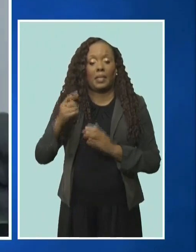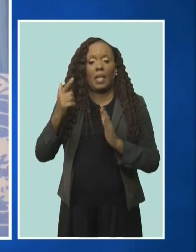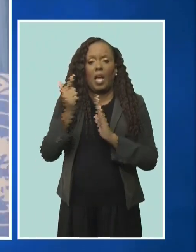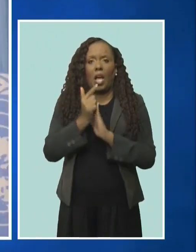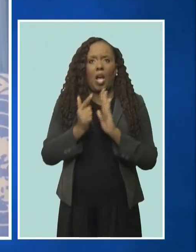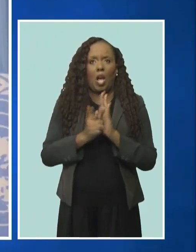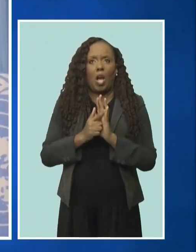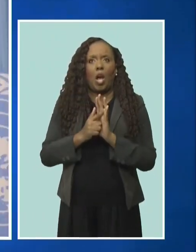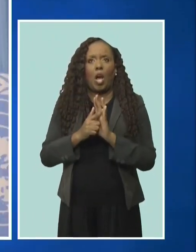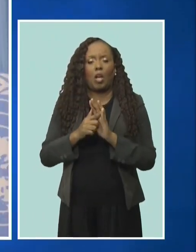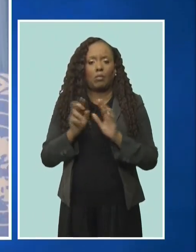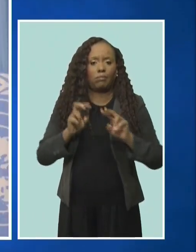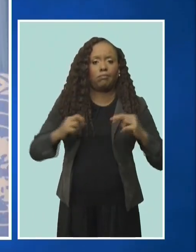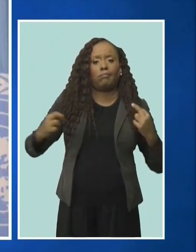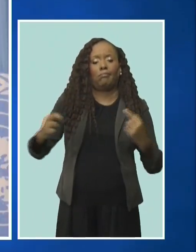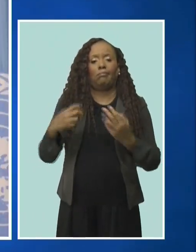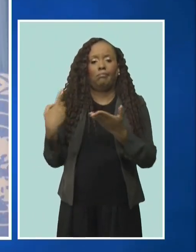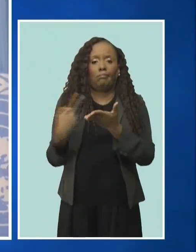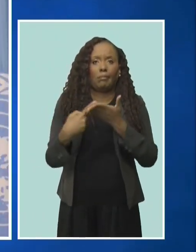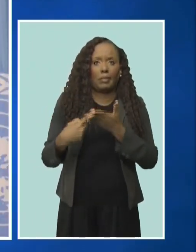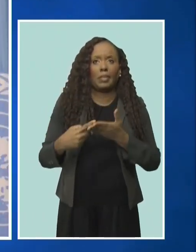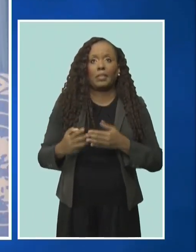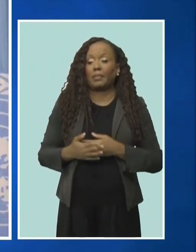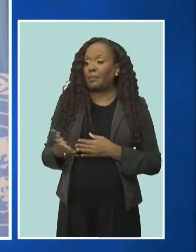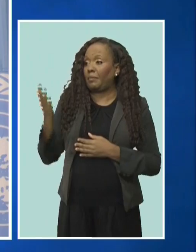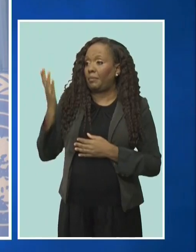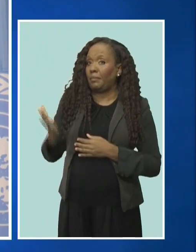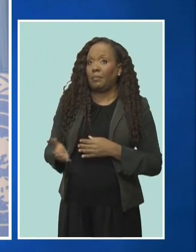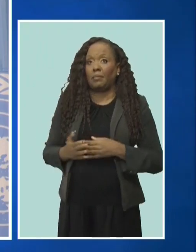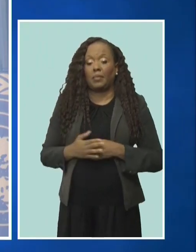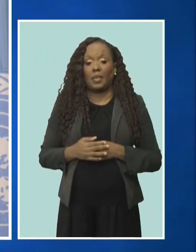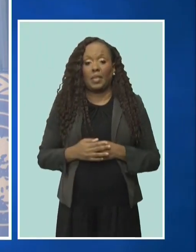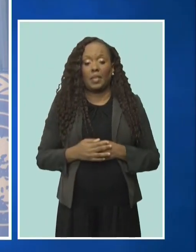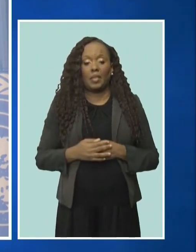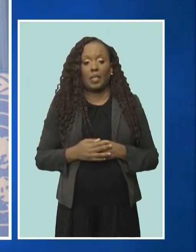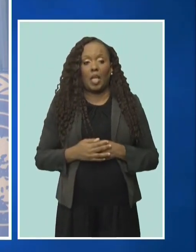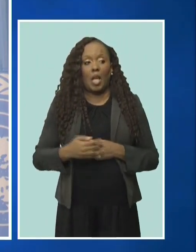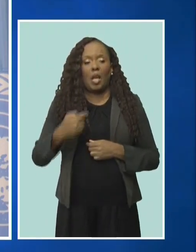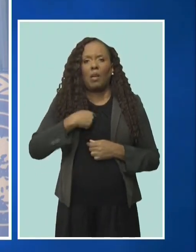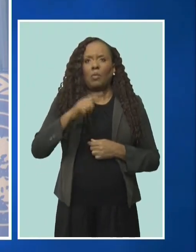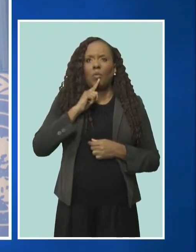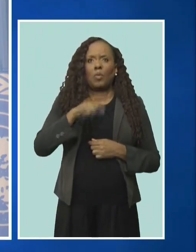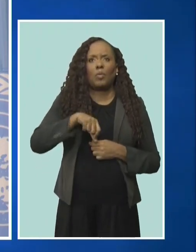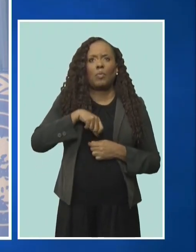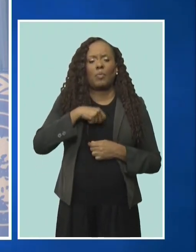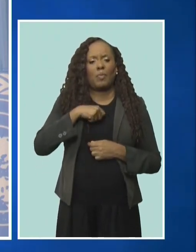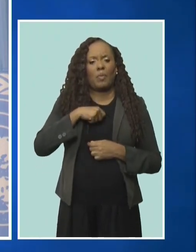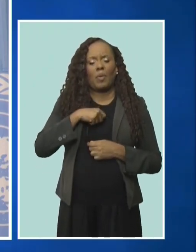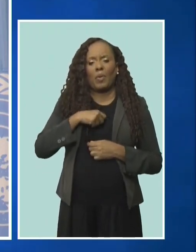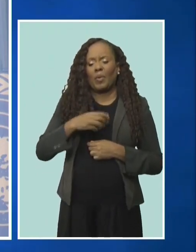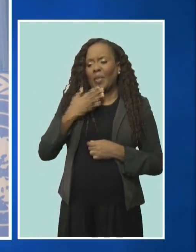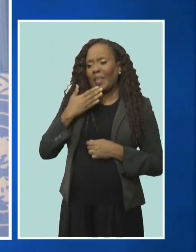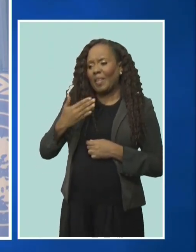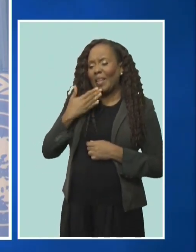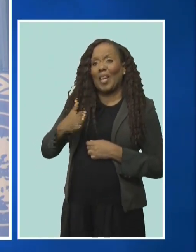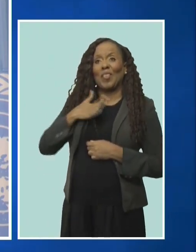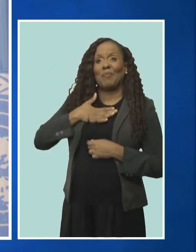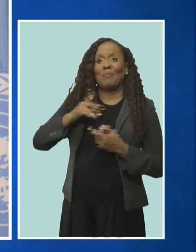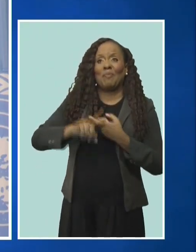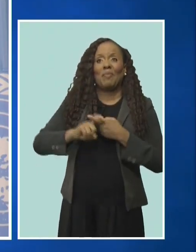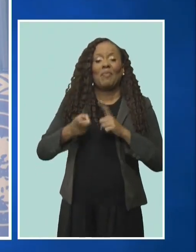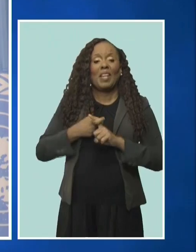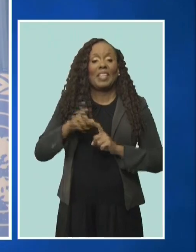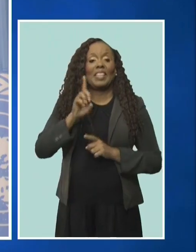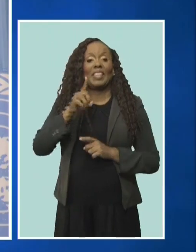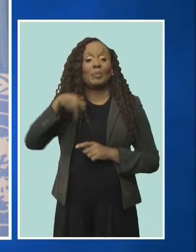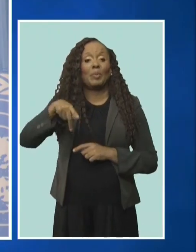I am so proud to be able to thank my friend Llewellyn, the DPP of